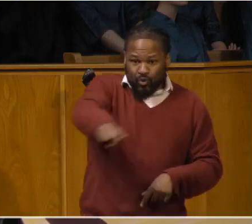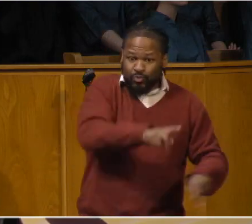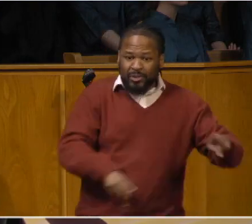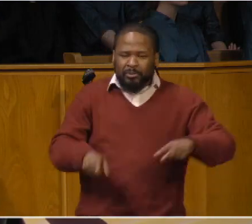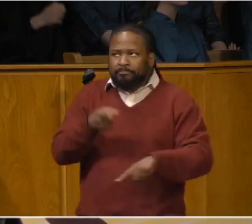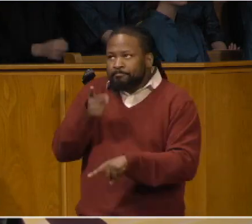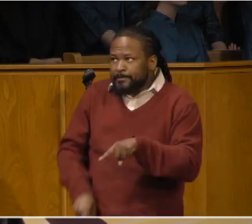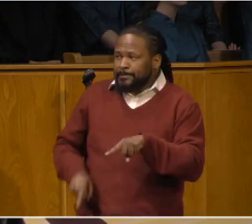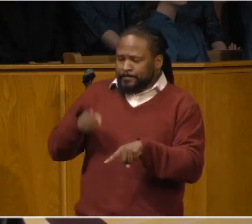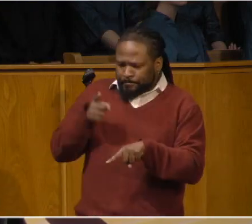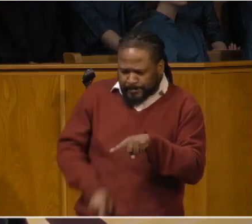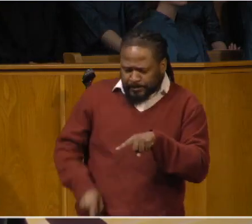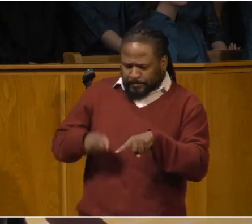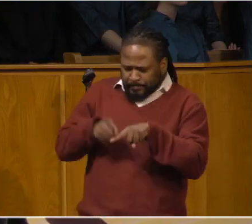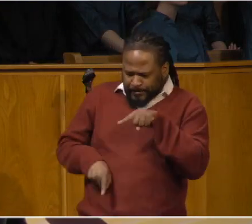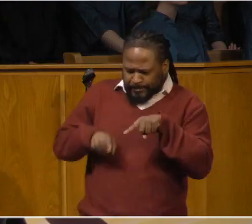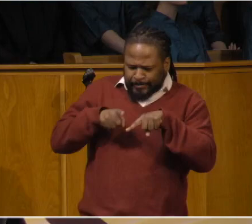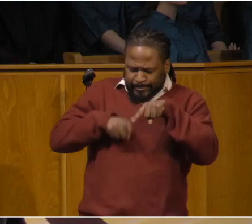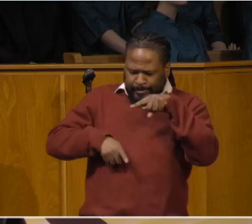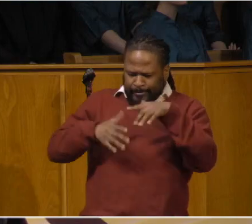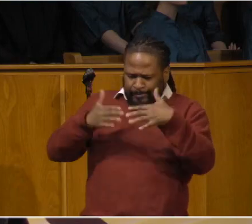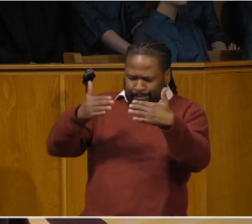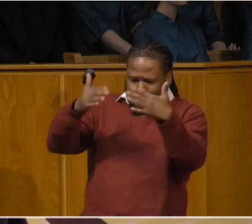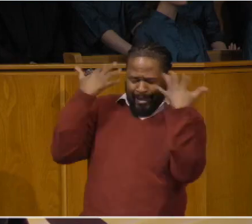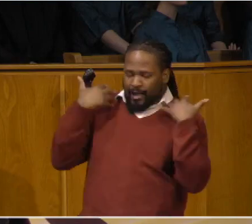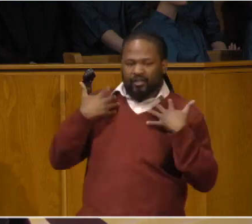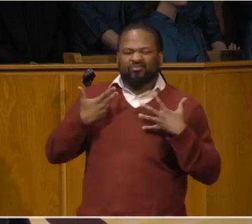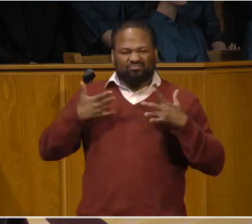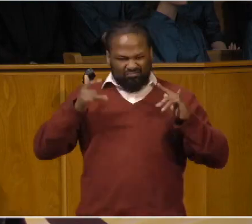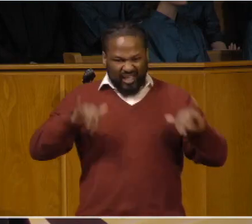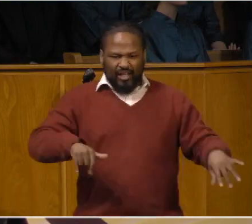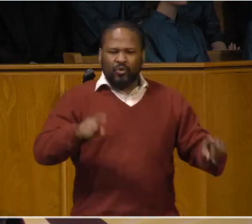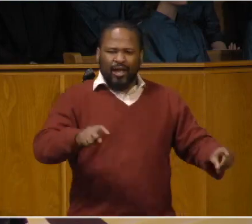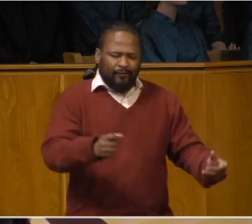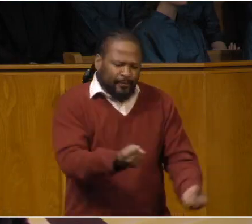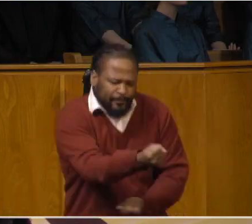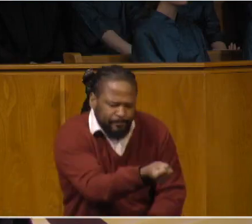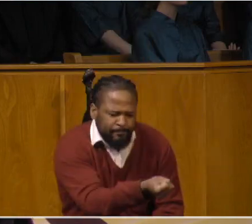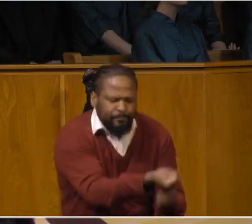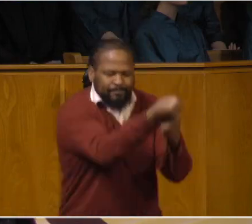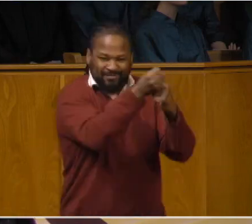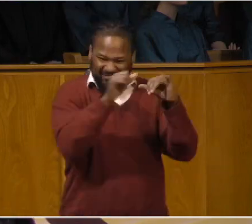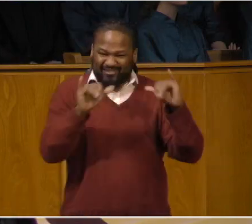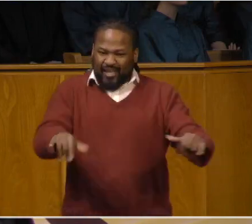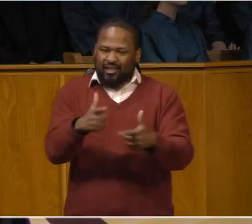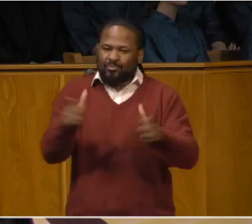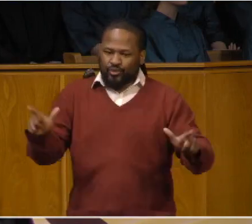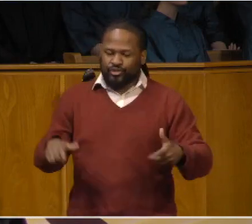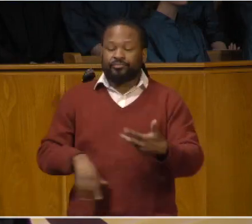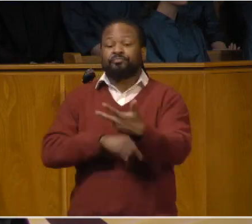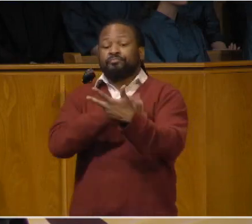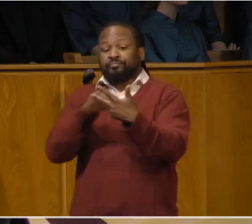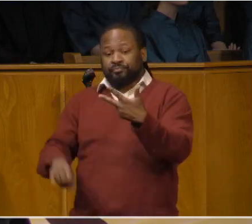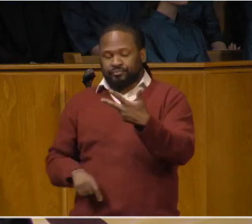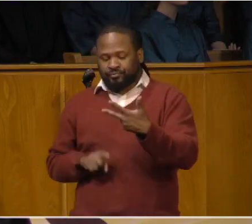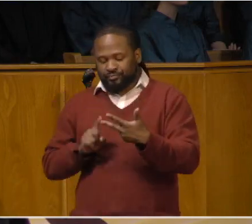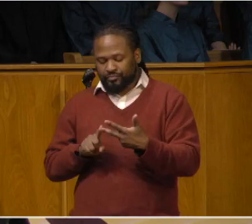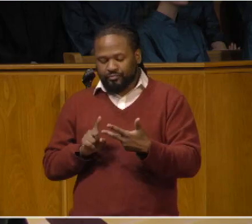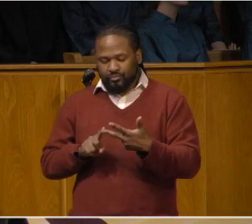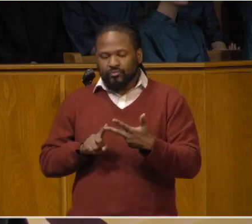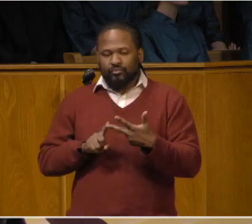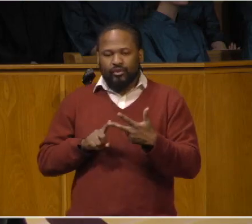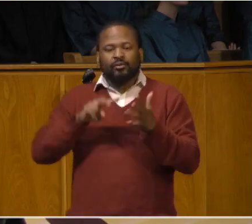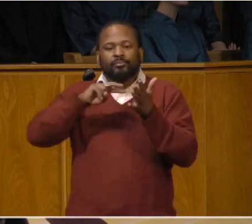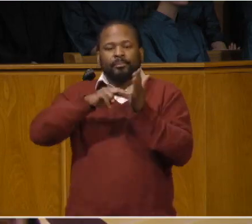develop themselves freely and in dignity. And lastly, liberation theology involves liberation